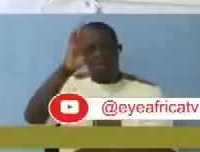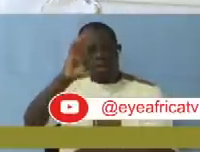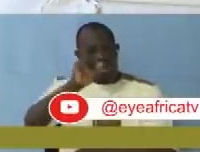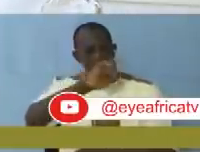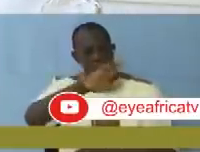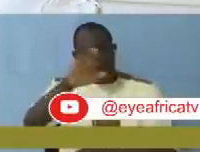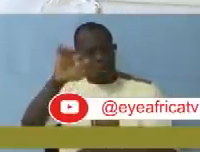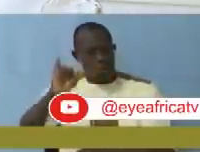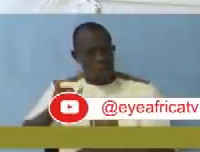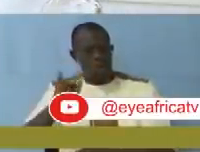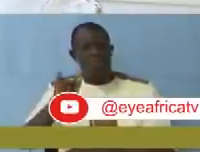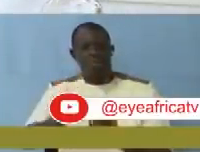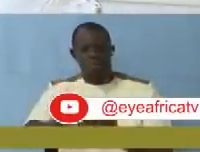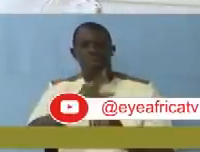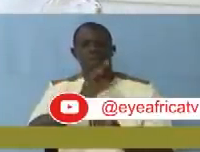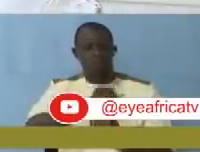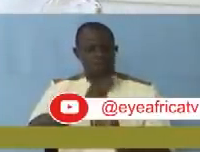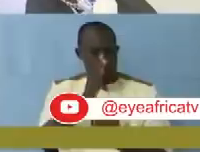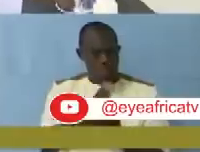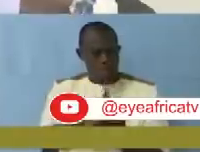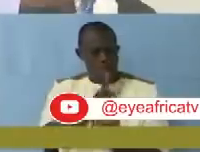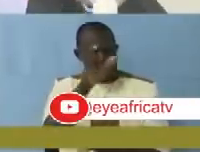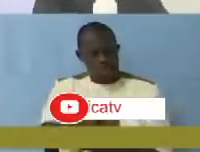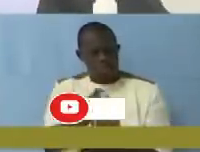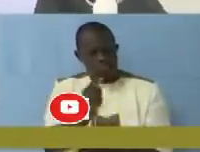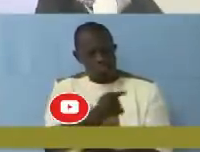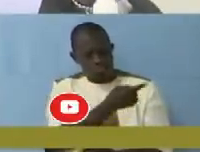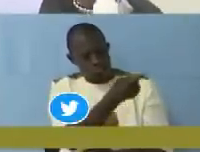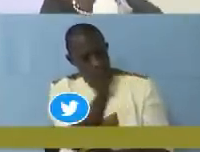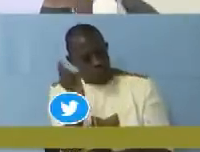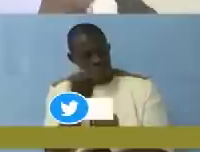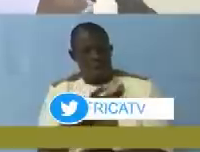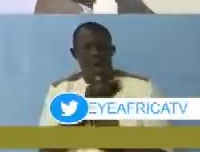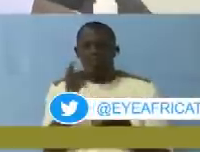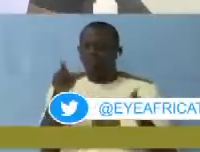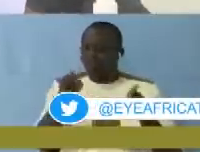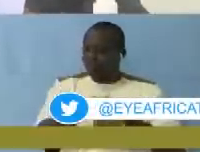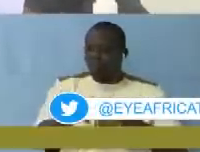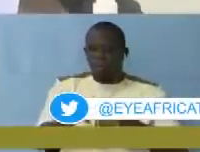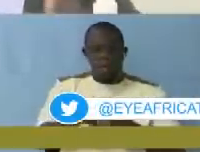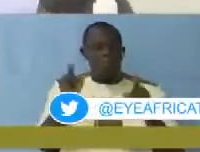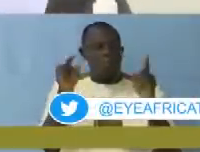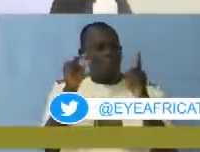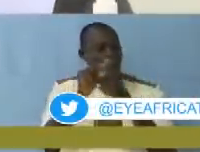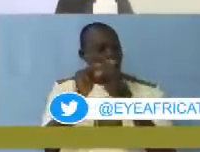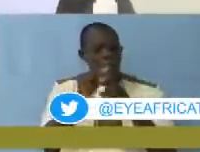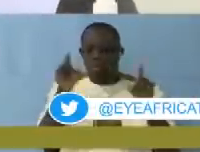Mr. Witness, you have the same template. You are singing from the same hymn book.